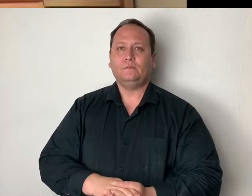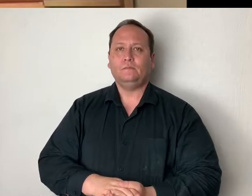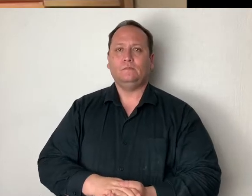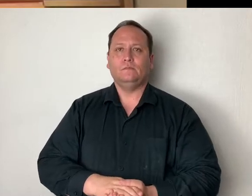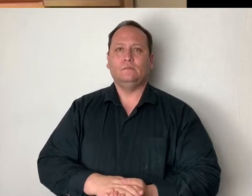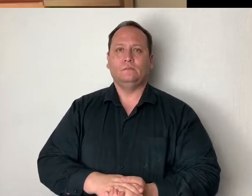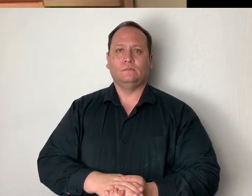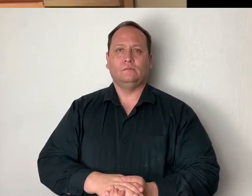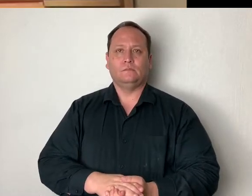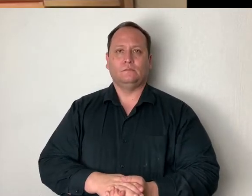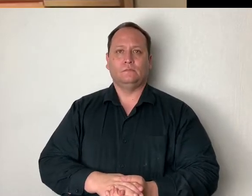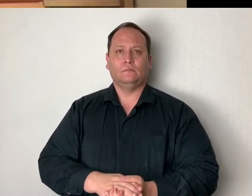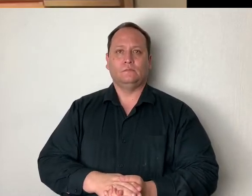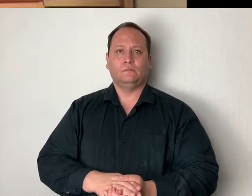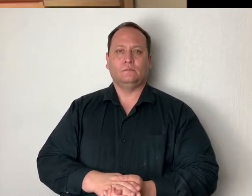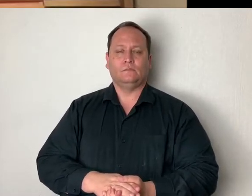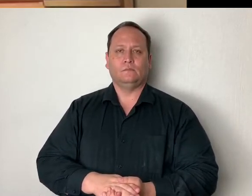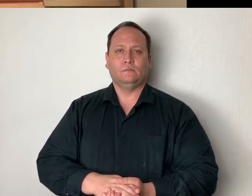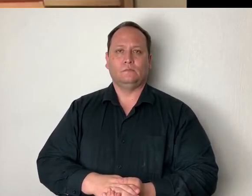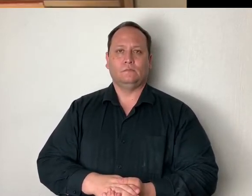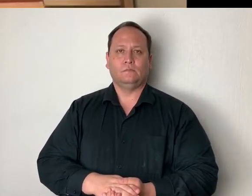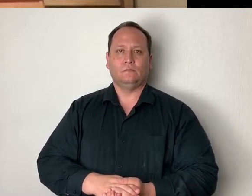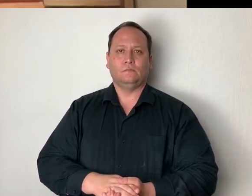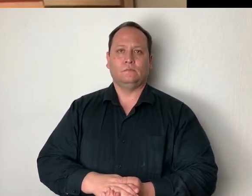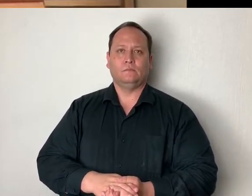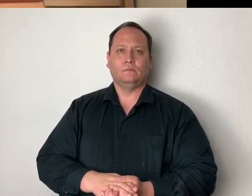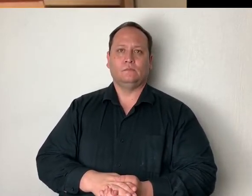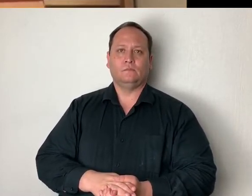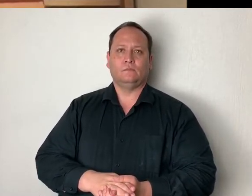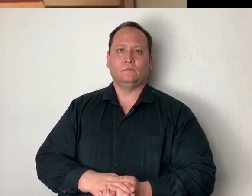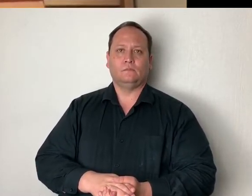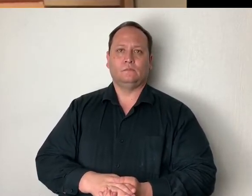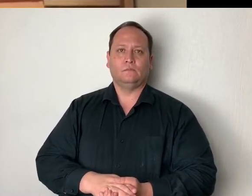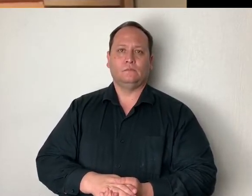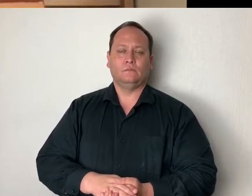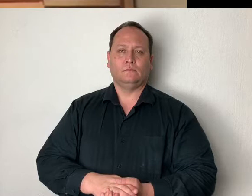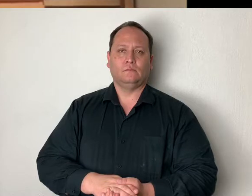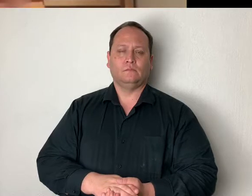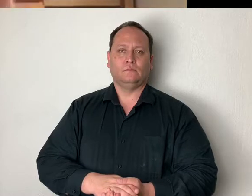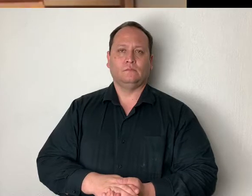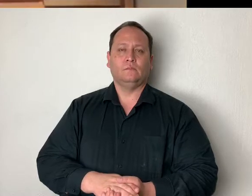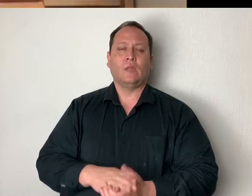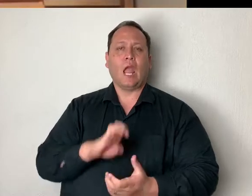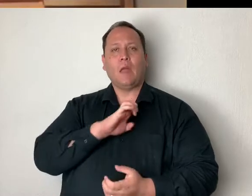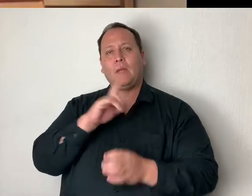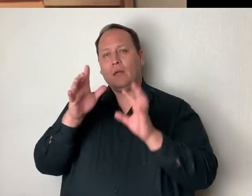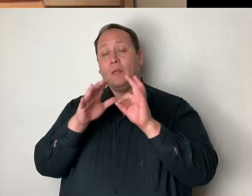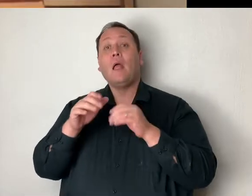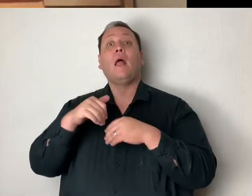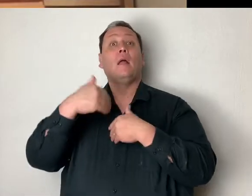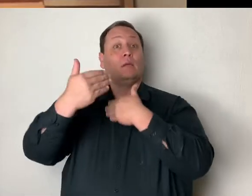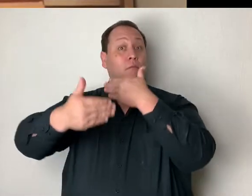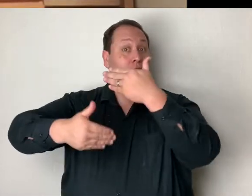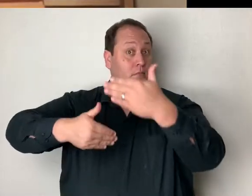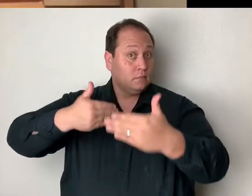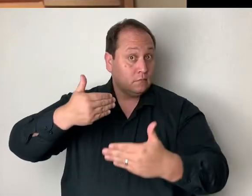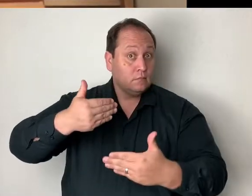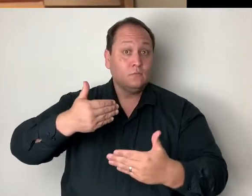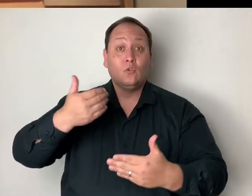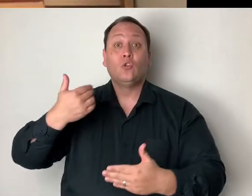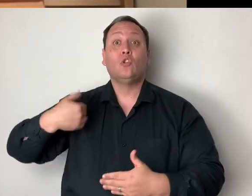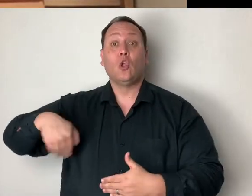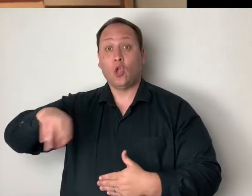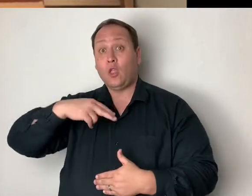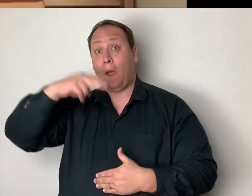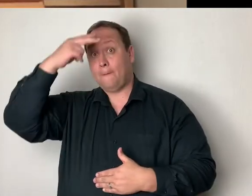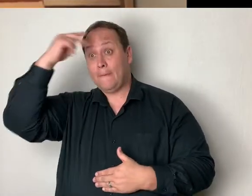Esta presentación está grabado y será presentada en inglés. And then we'll go out on site on the Mexican side to Friendship